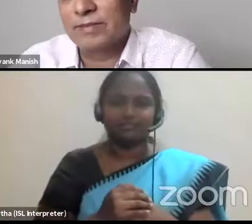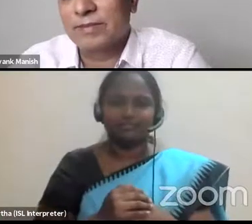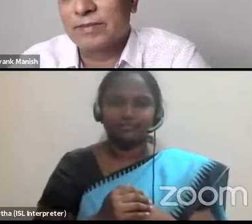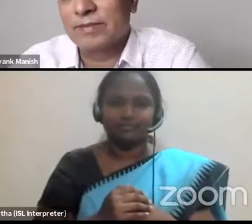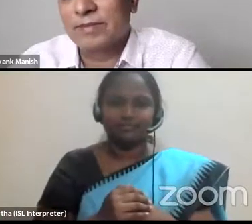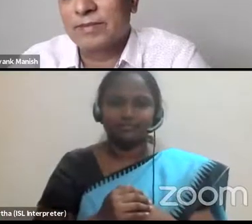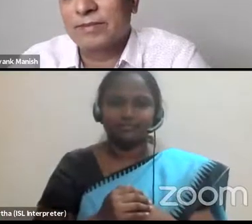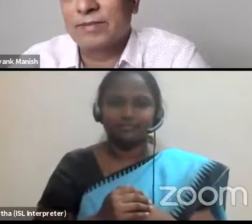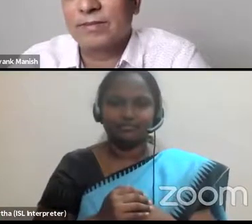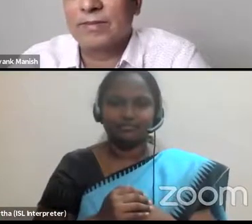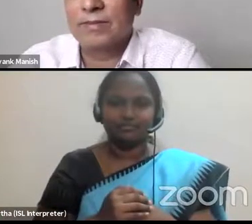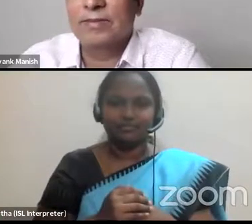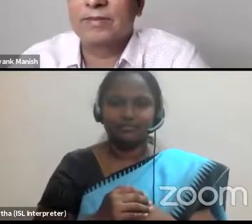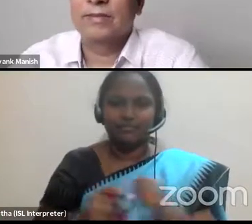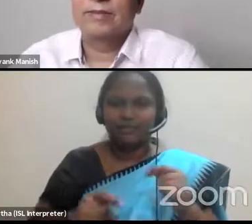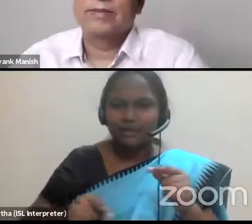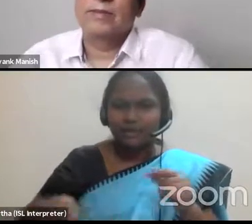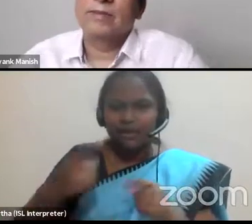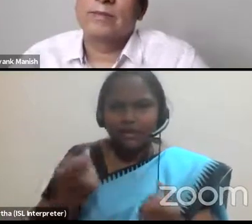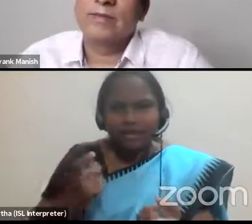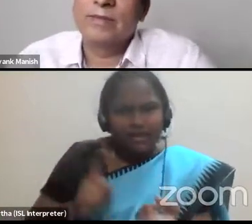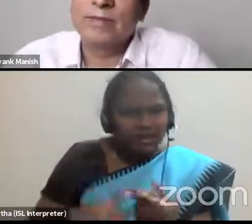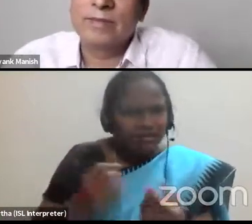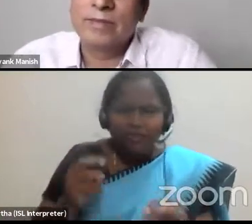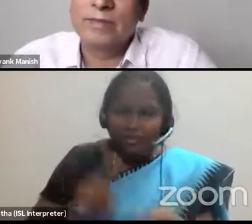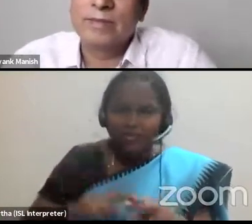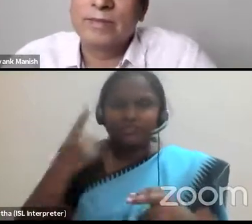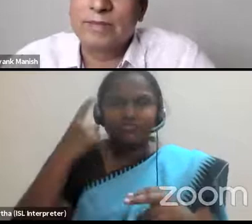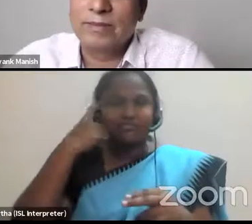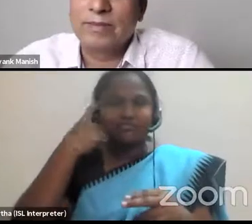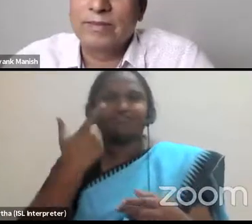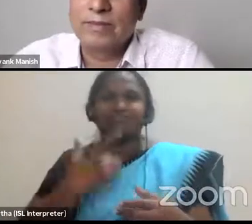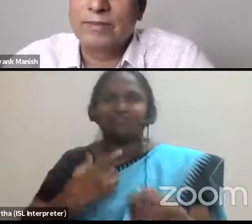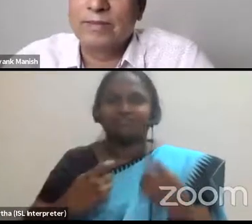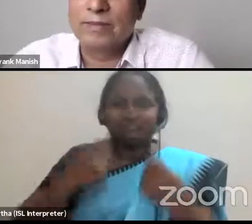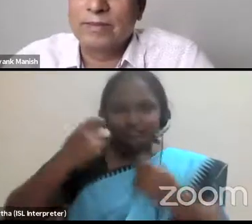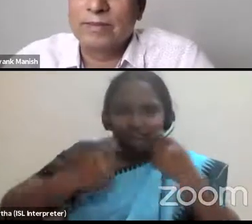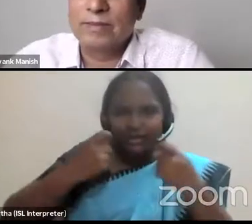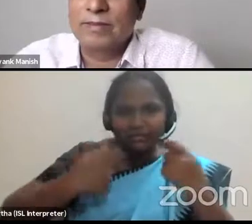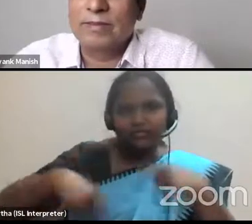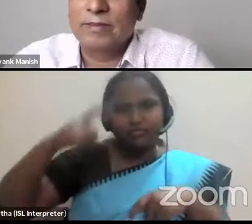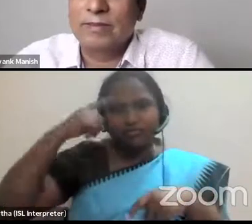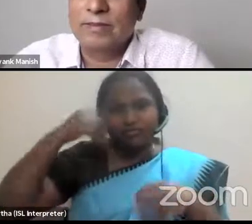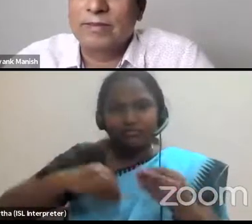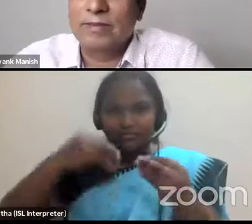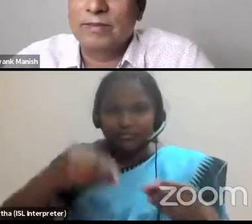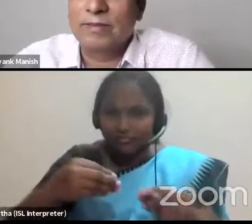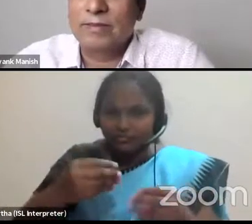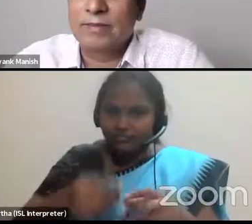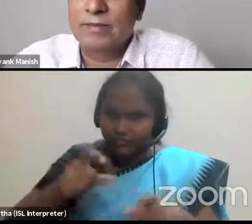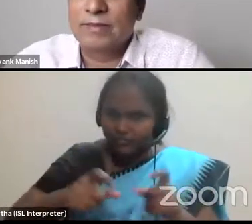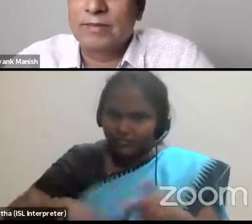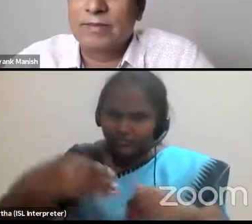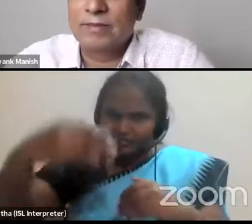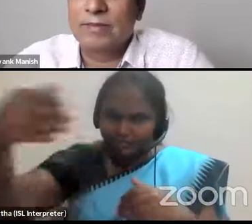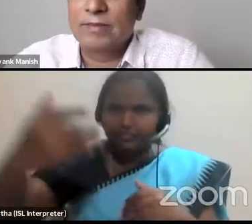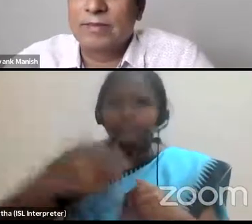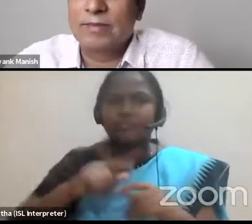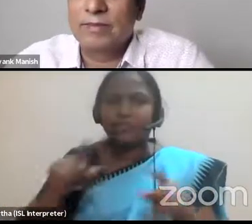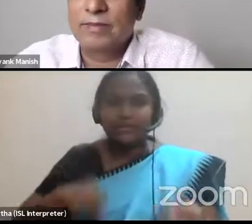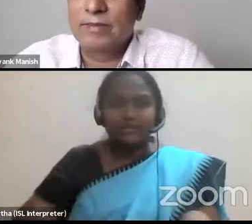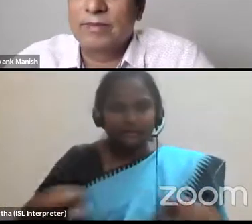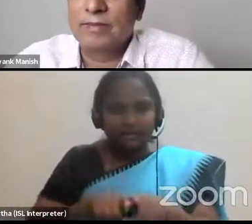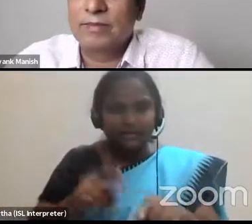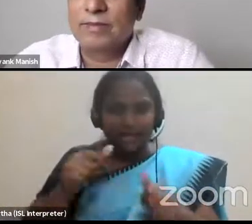then there is this issue of emotion detection, the emotion generation as well. But see, you would have seen this from